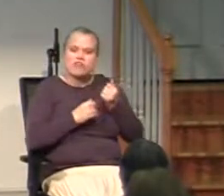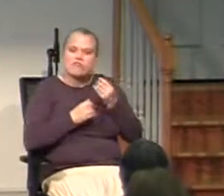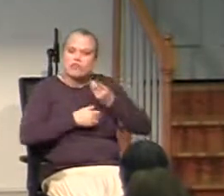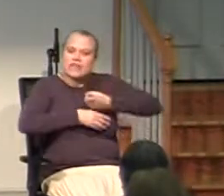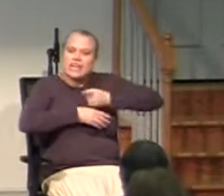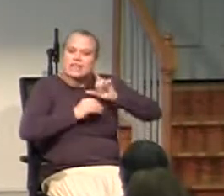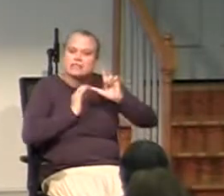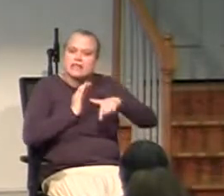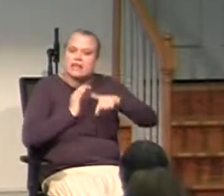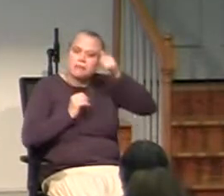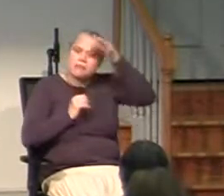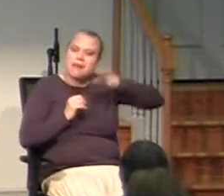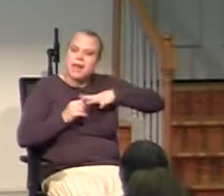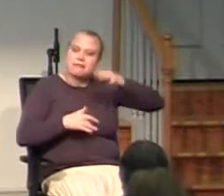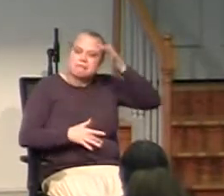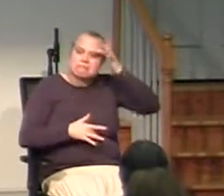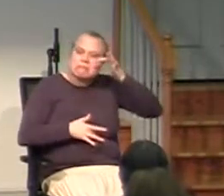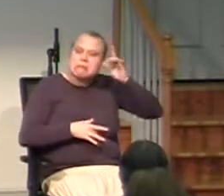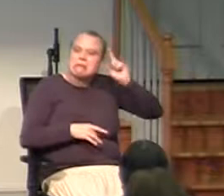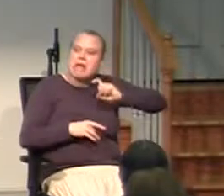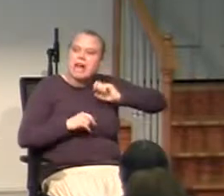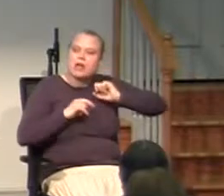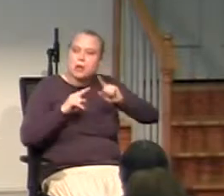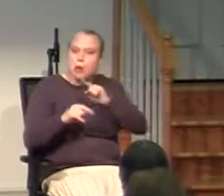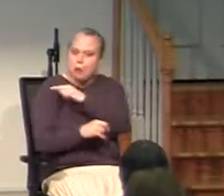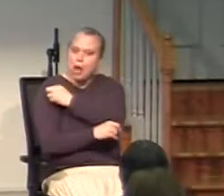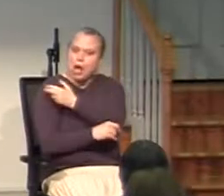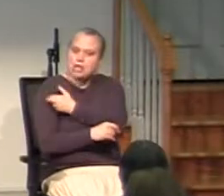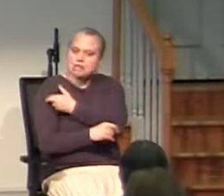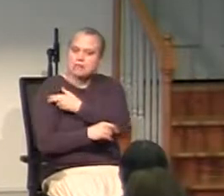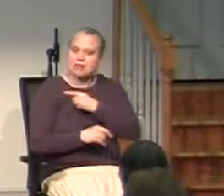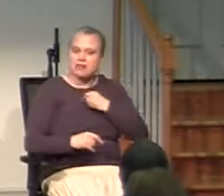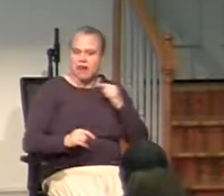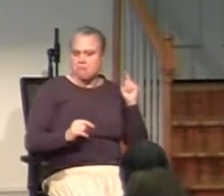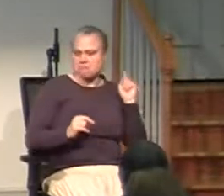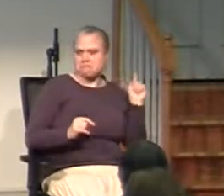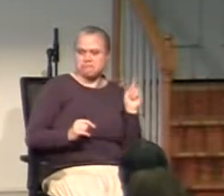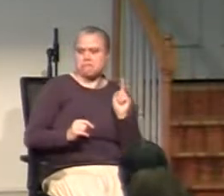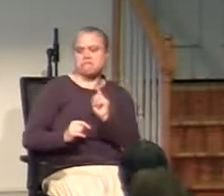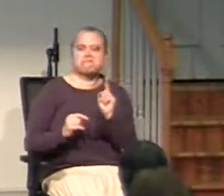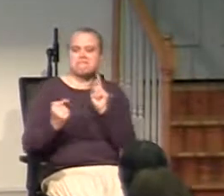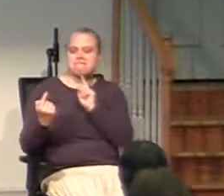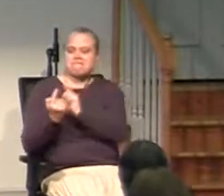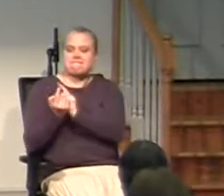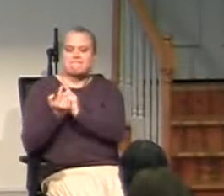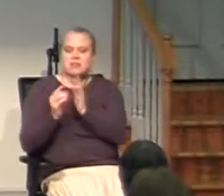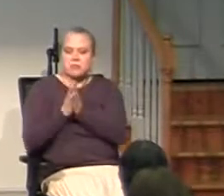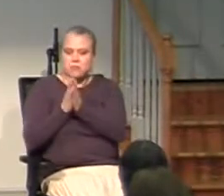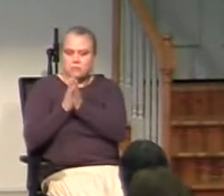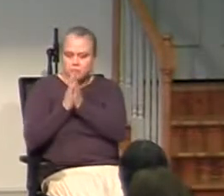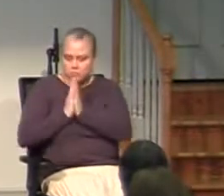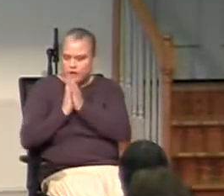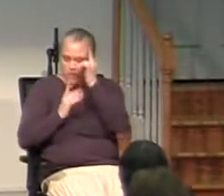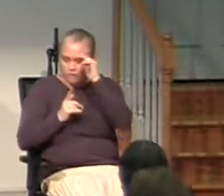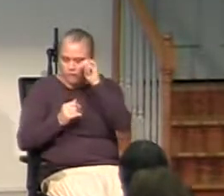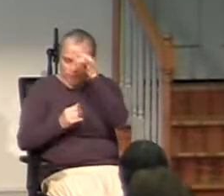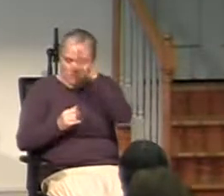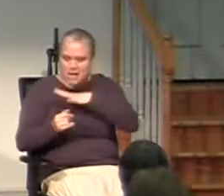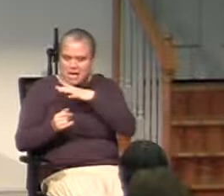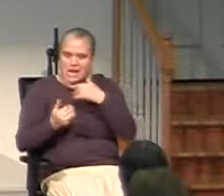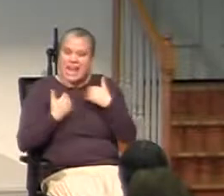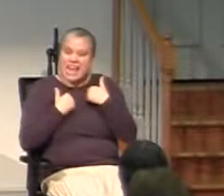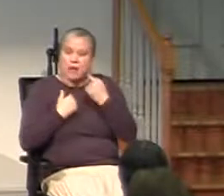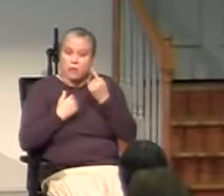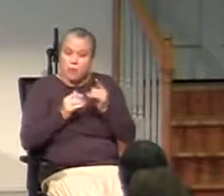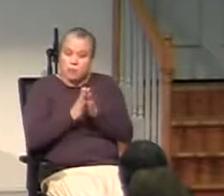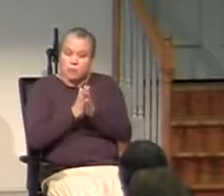got sick and had to go to the hospital. And I beat a path to the hospital to pray with him. And I have a little book called The